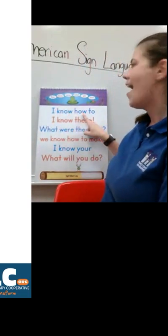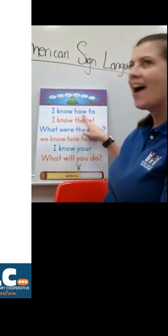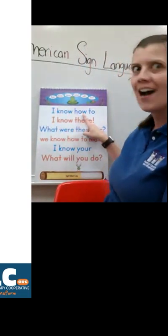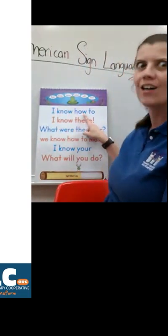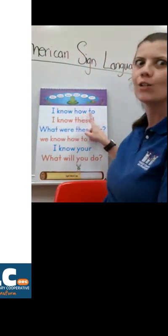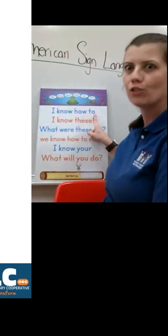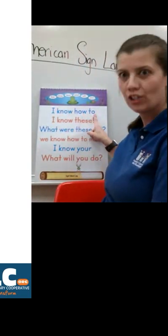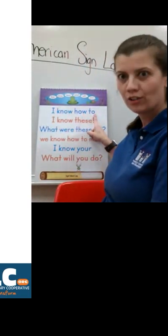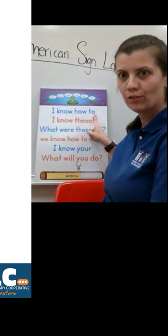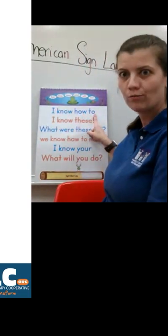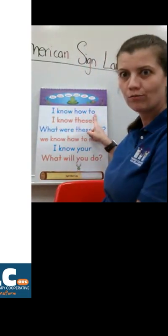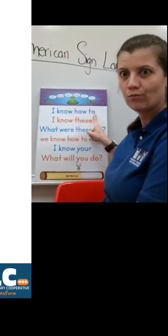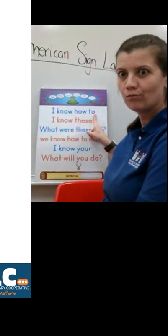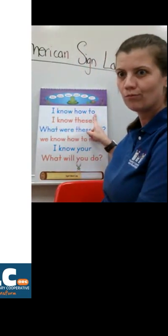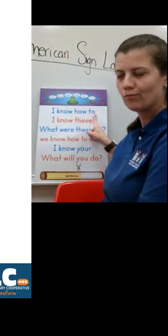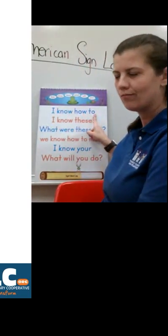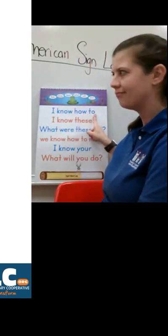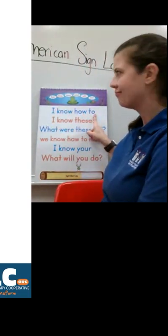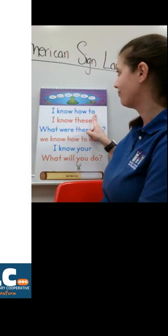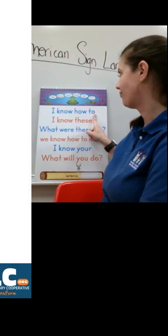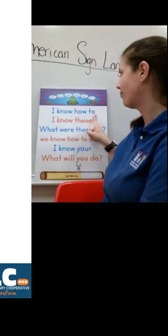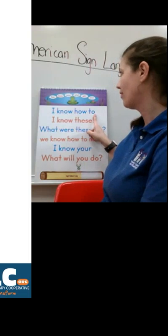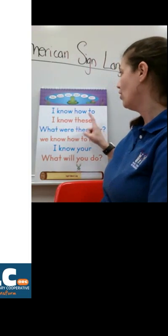I know how to.